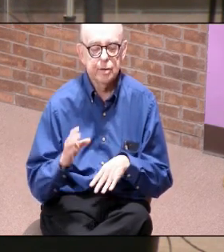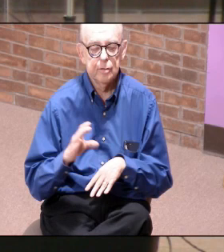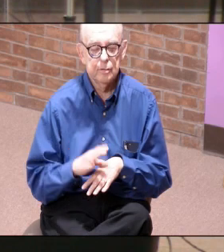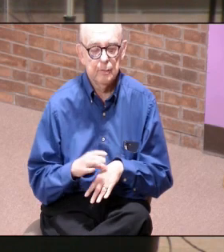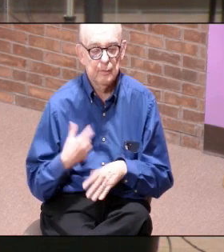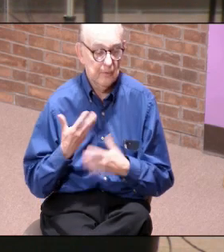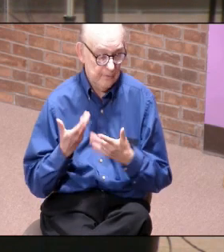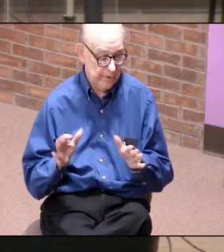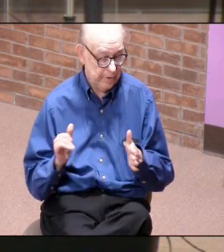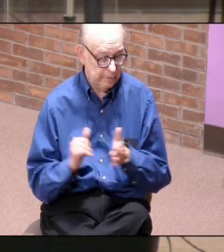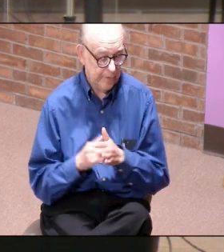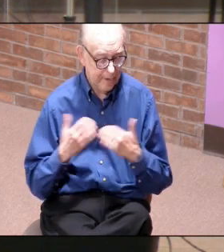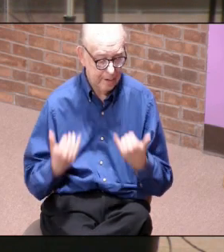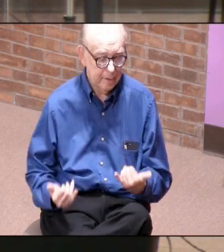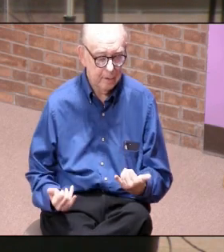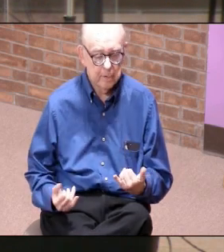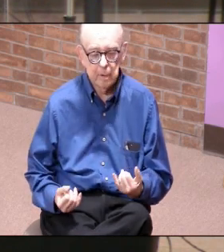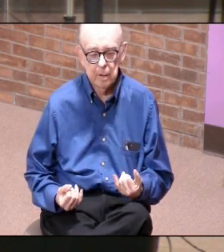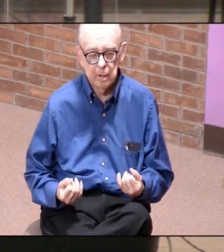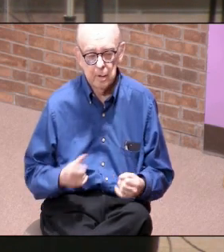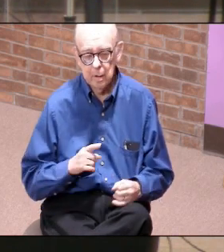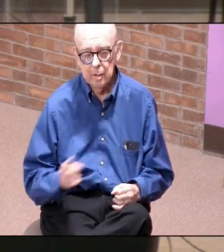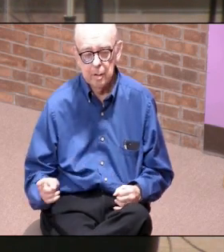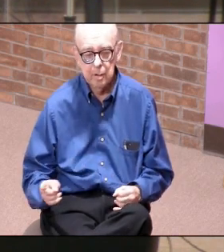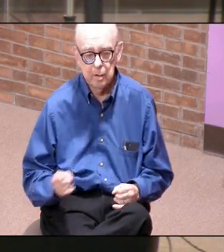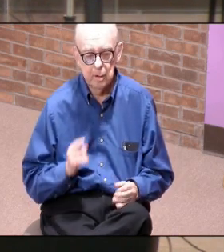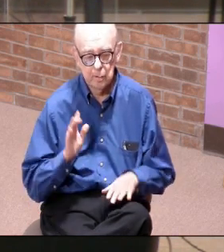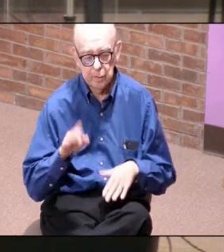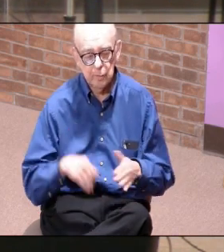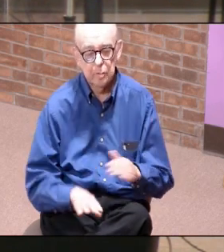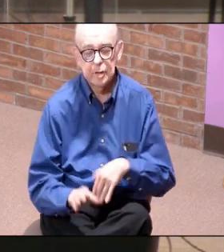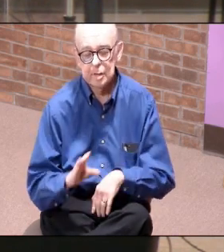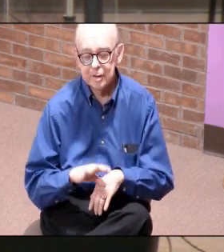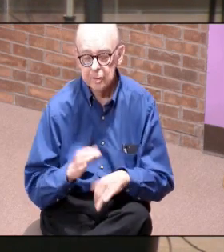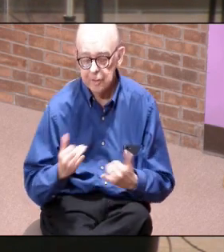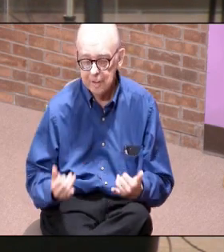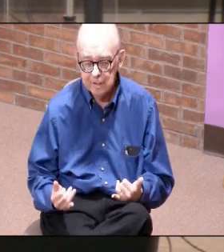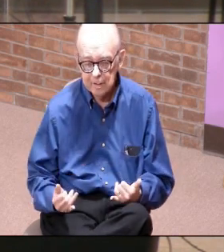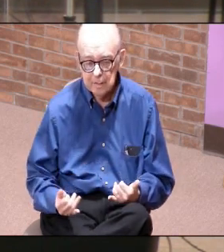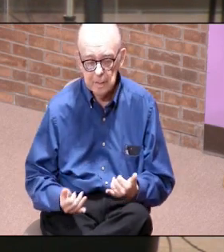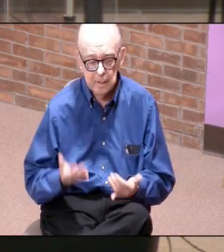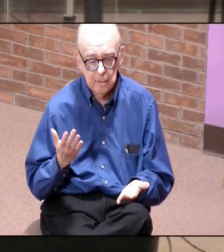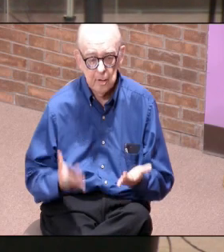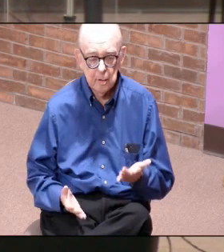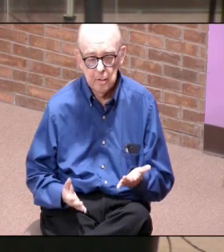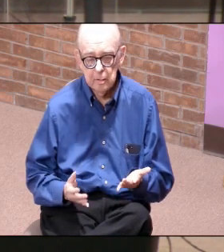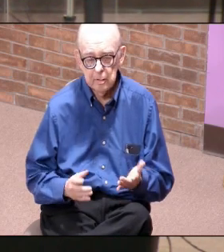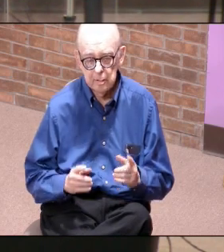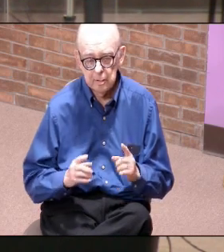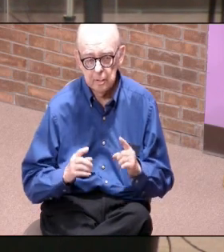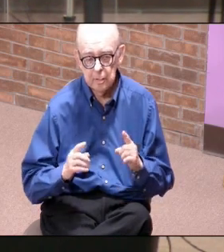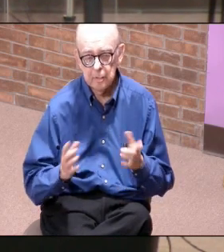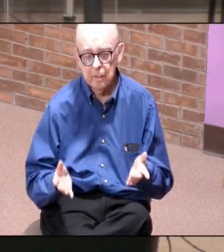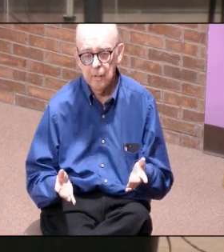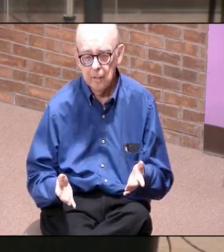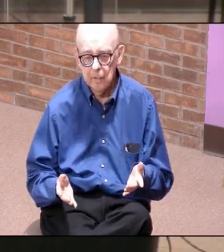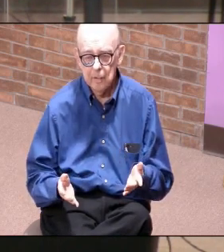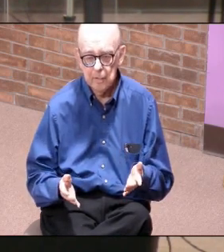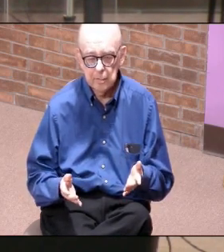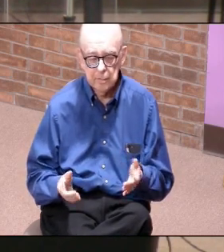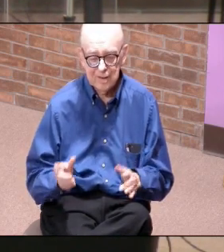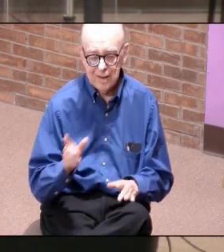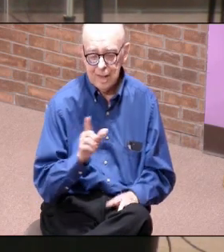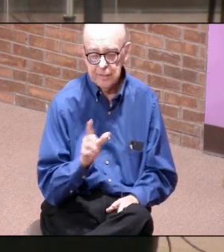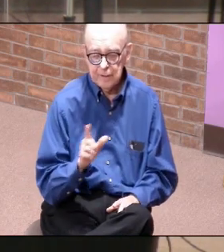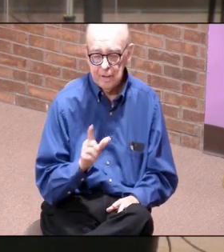we're finished. And so a lot of you, when you walked in today, you probably went to the left